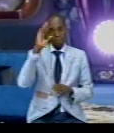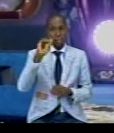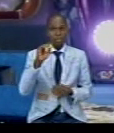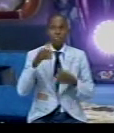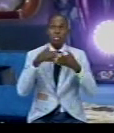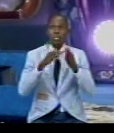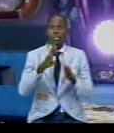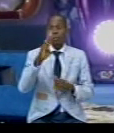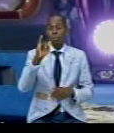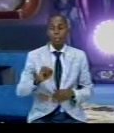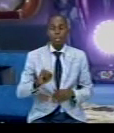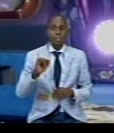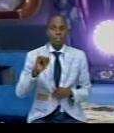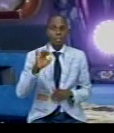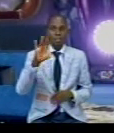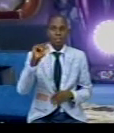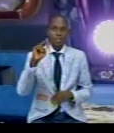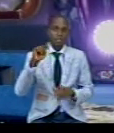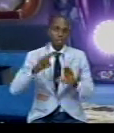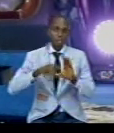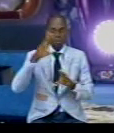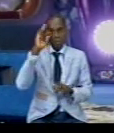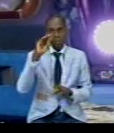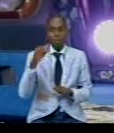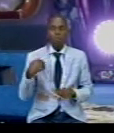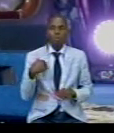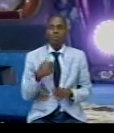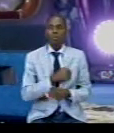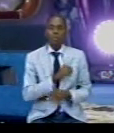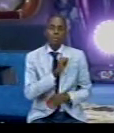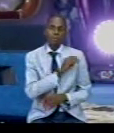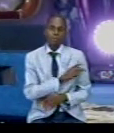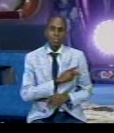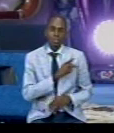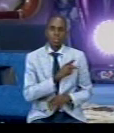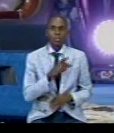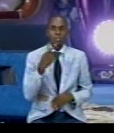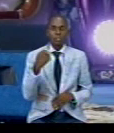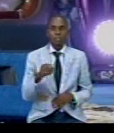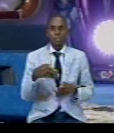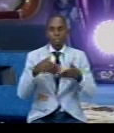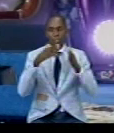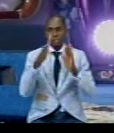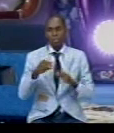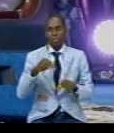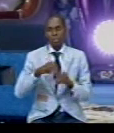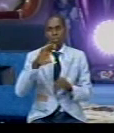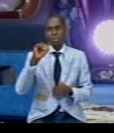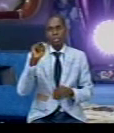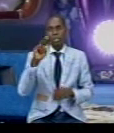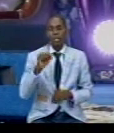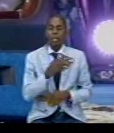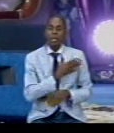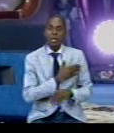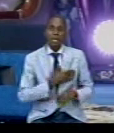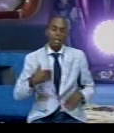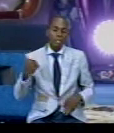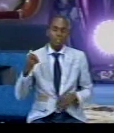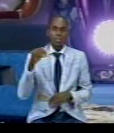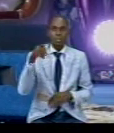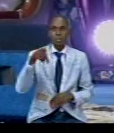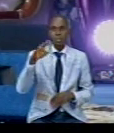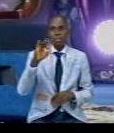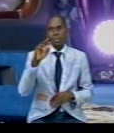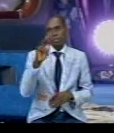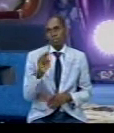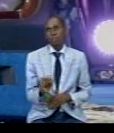appreciate the leadership of our chairman in CAN, as well as PFN and all the various blocks. And